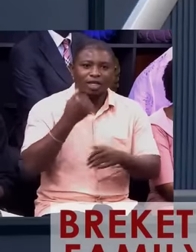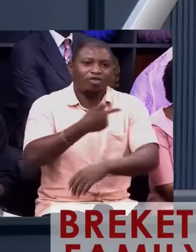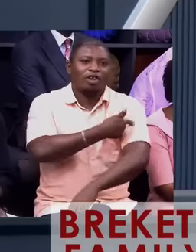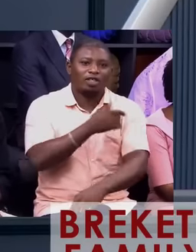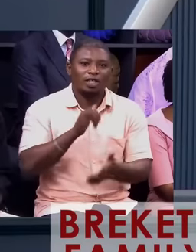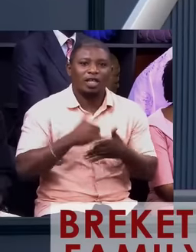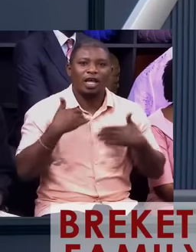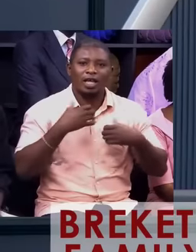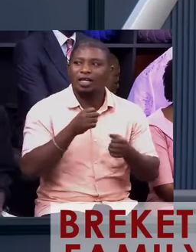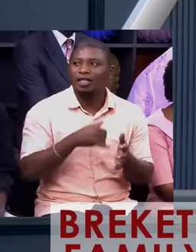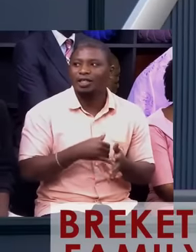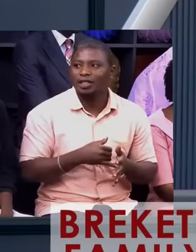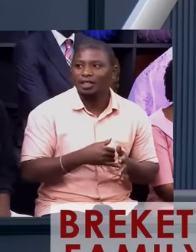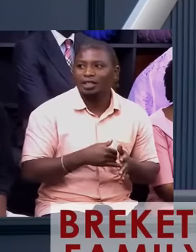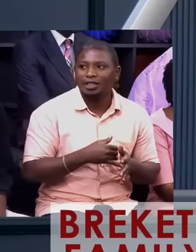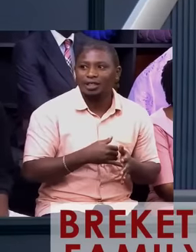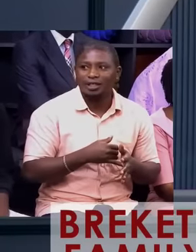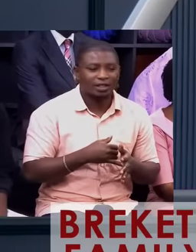powder